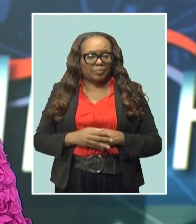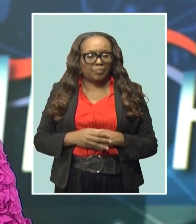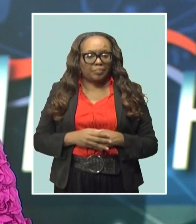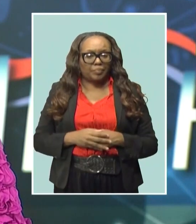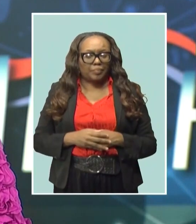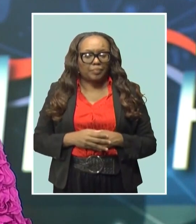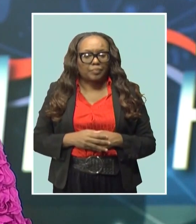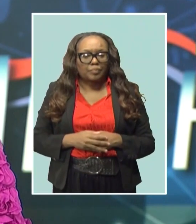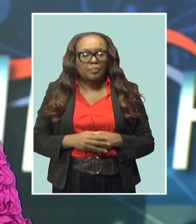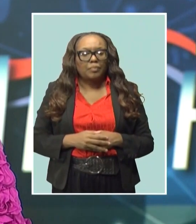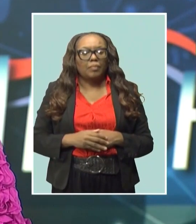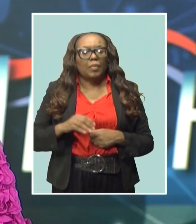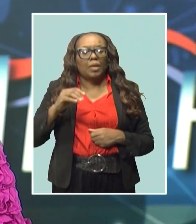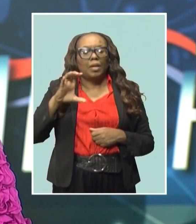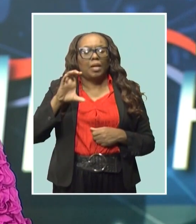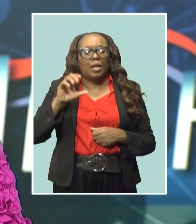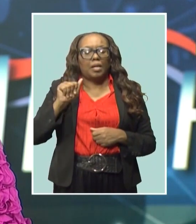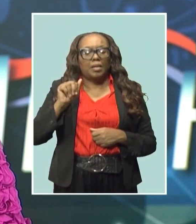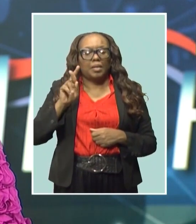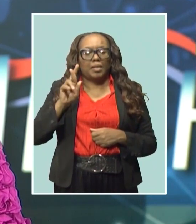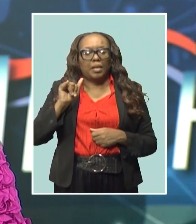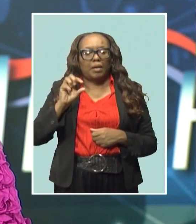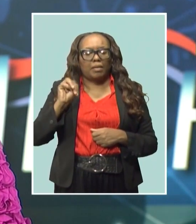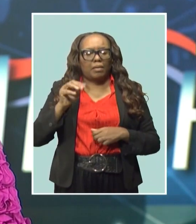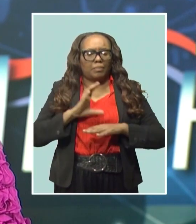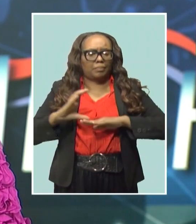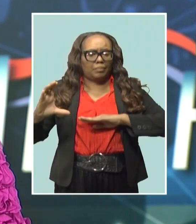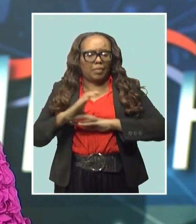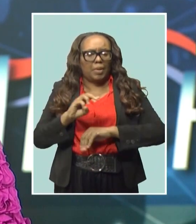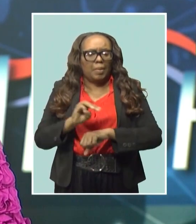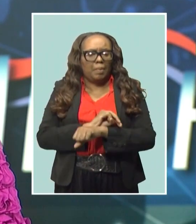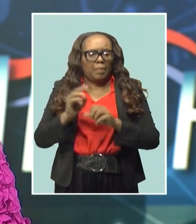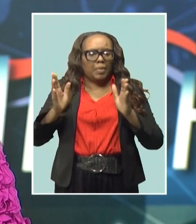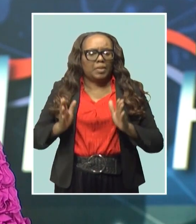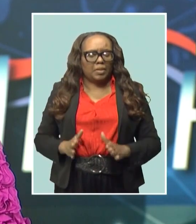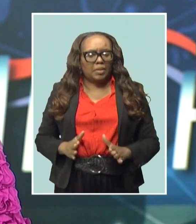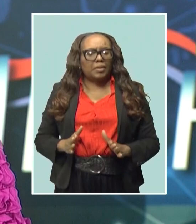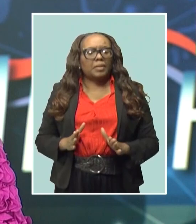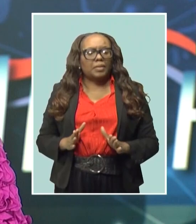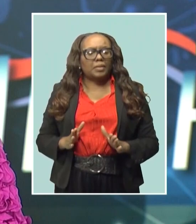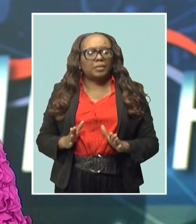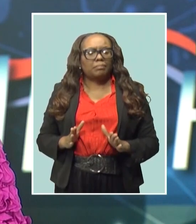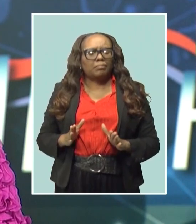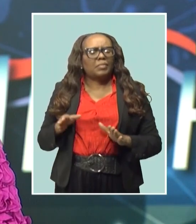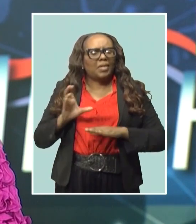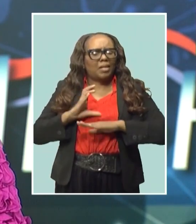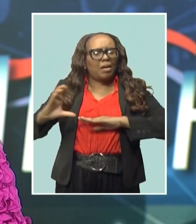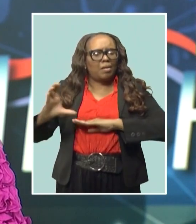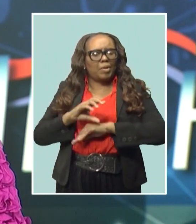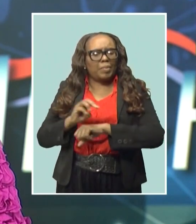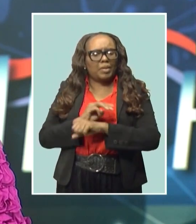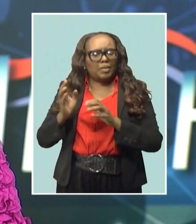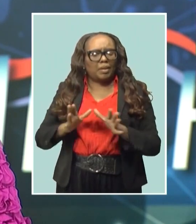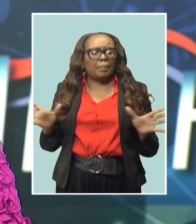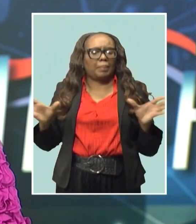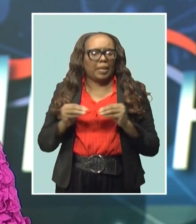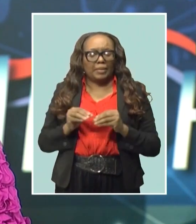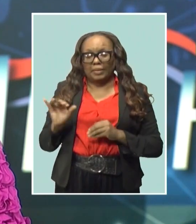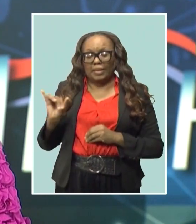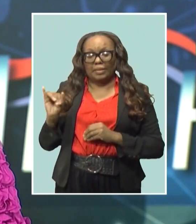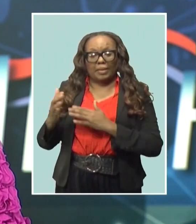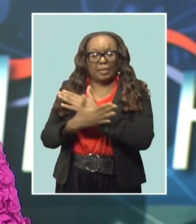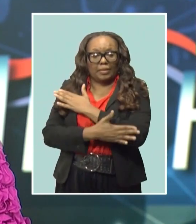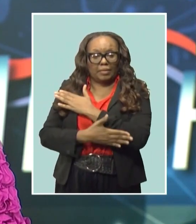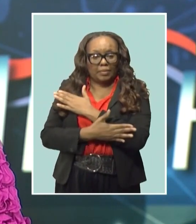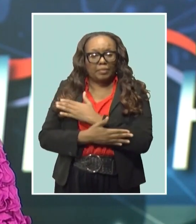CARICOM ministerial caucus was also held with the various Caribbean ministers of labour in Geneva. Matters raised included opportunities for